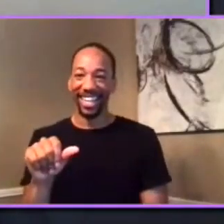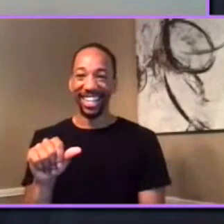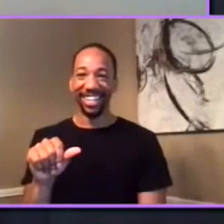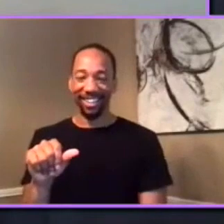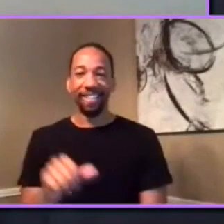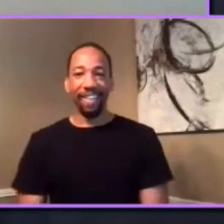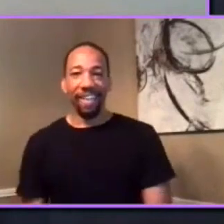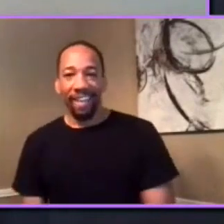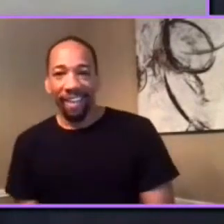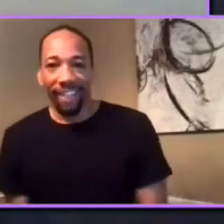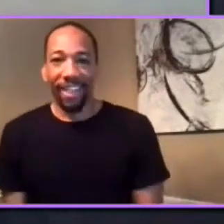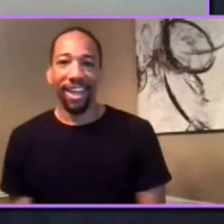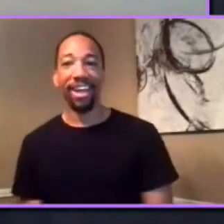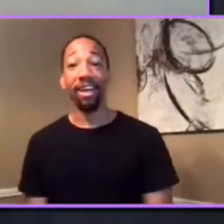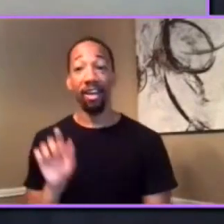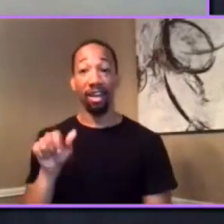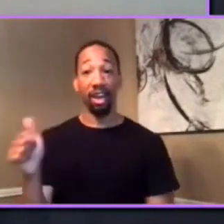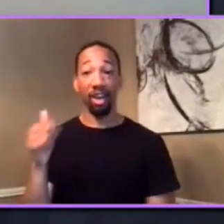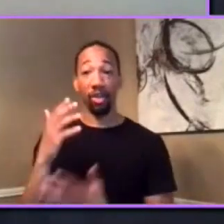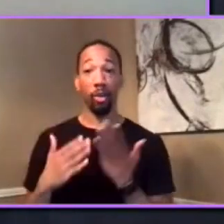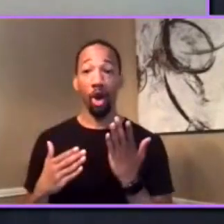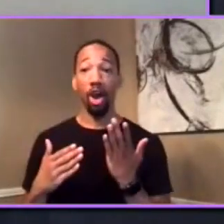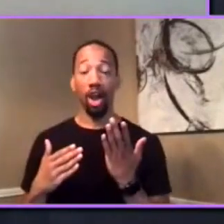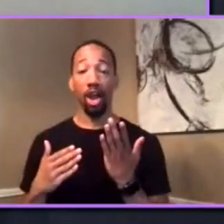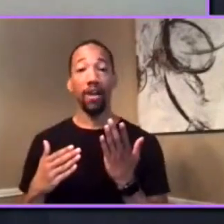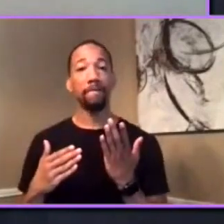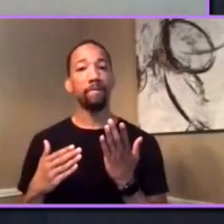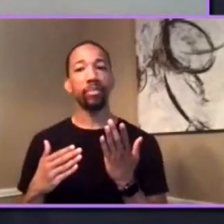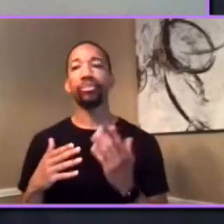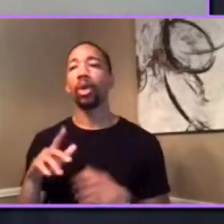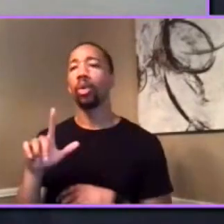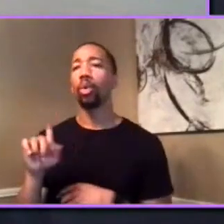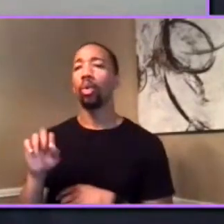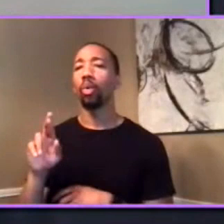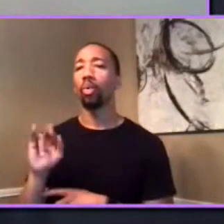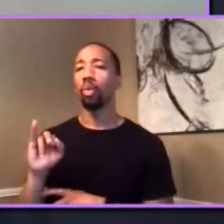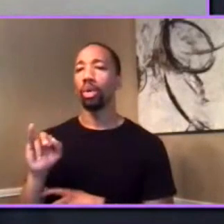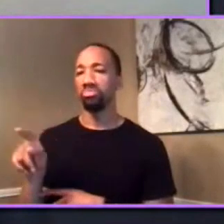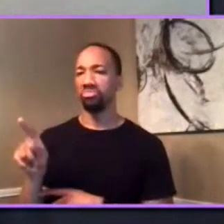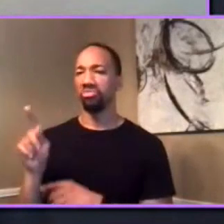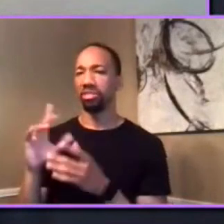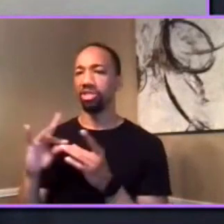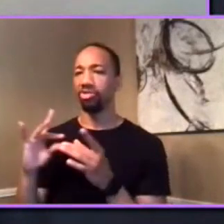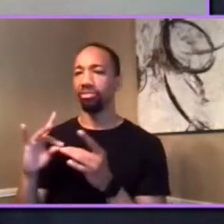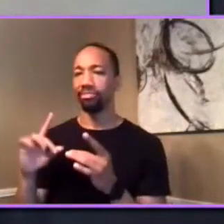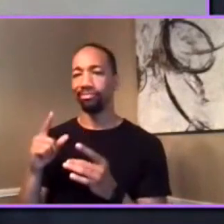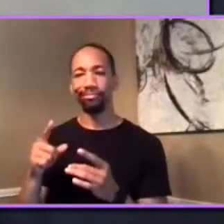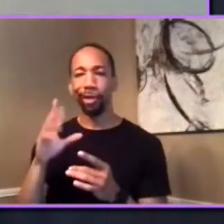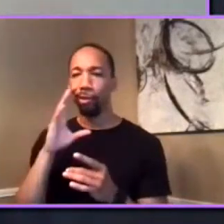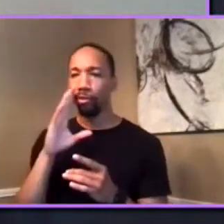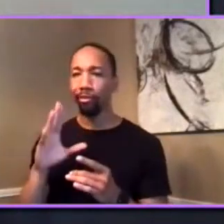And the other piece too is, just don't be, and Lori talked about this, you're going to make mistakes along the way,